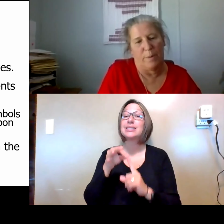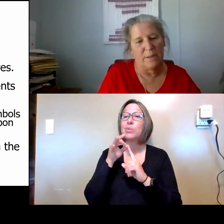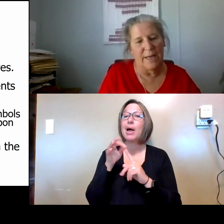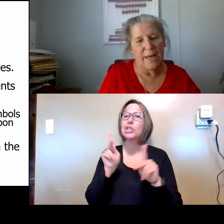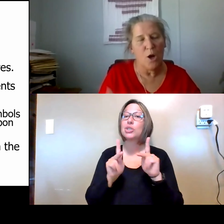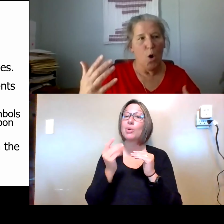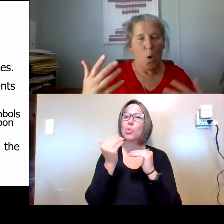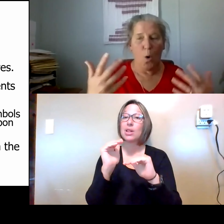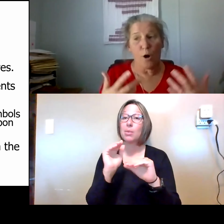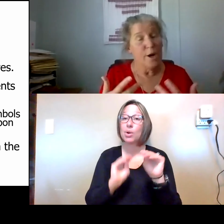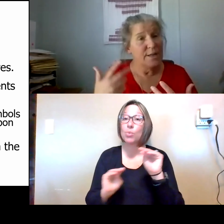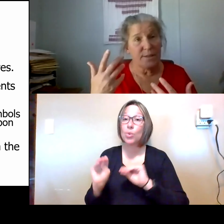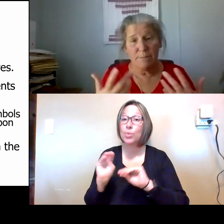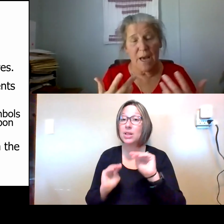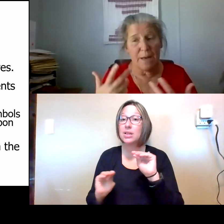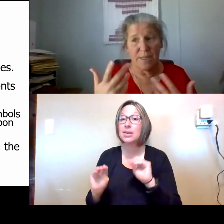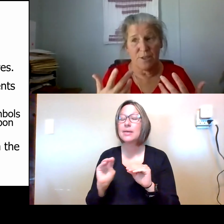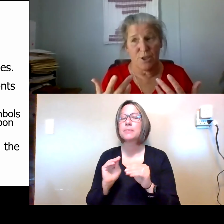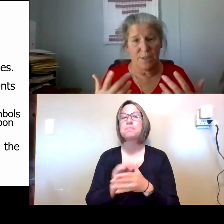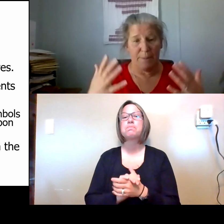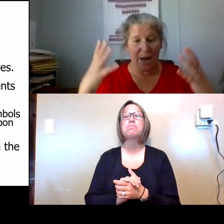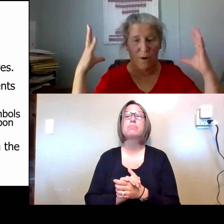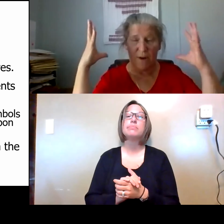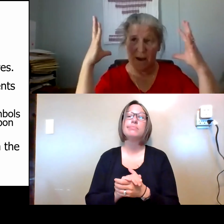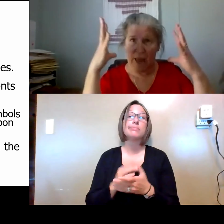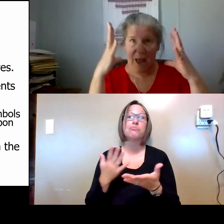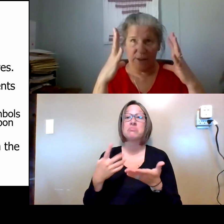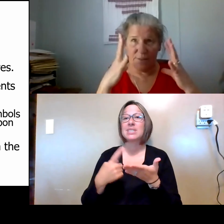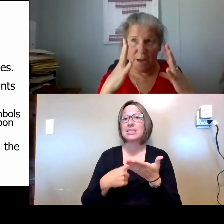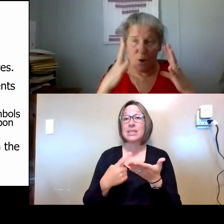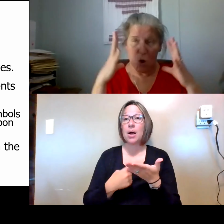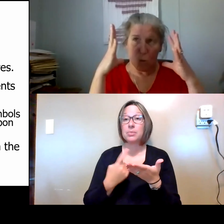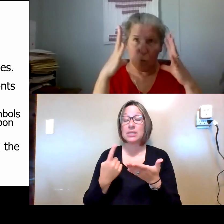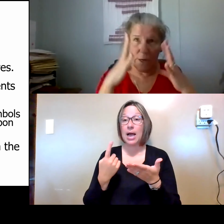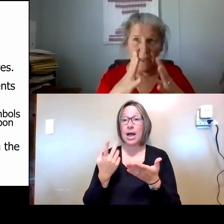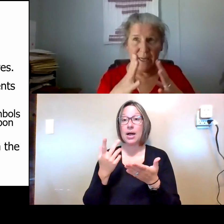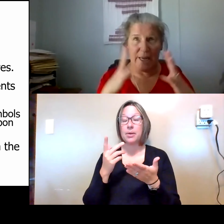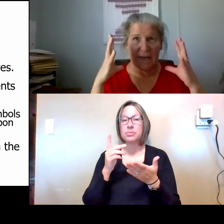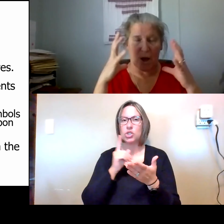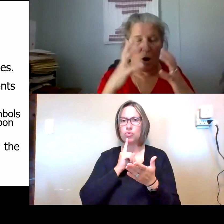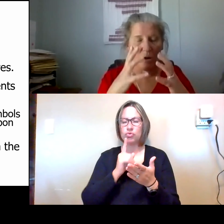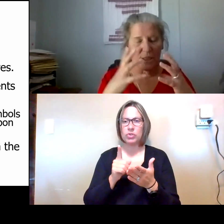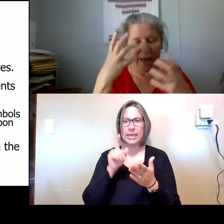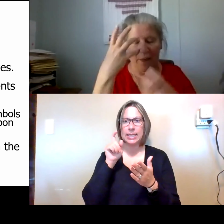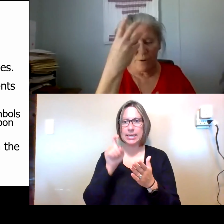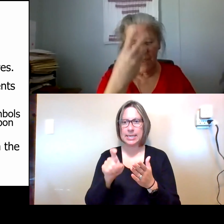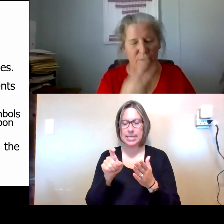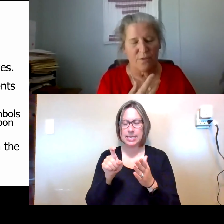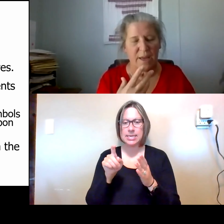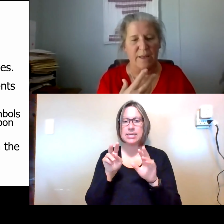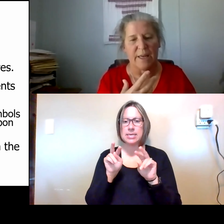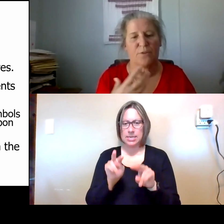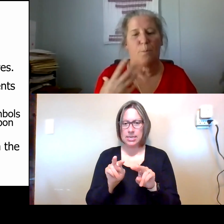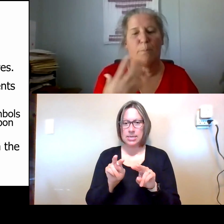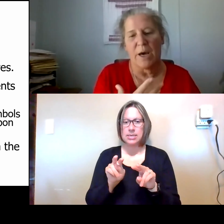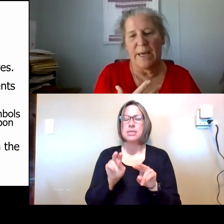limited mobility, or sometimes it's just a matter of having them really get it all together so that